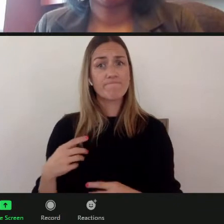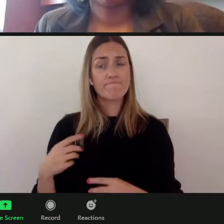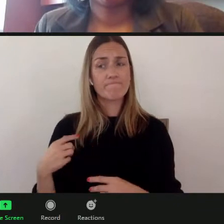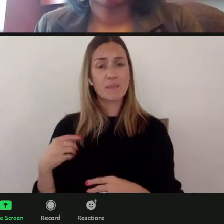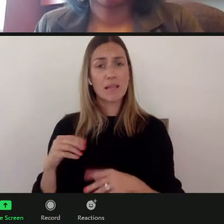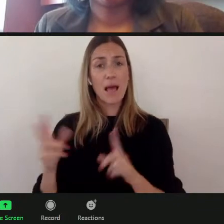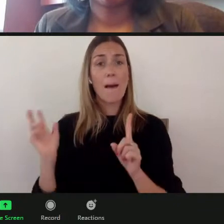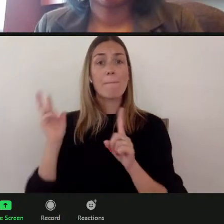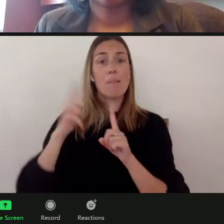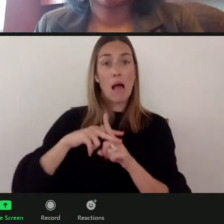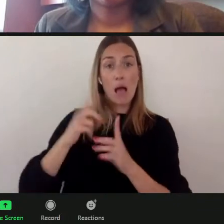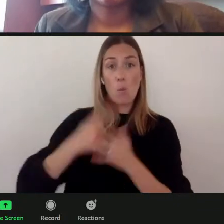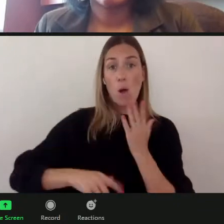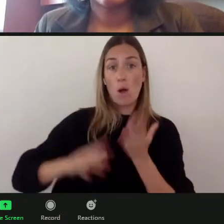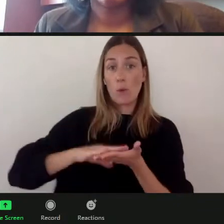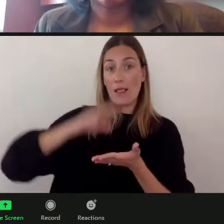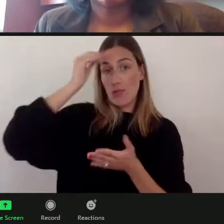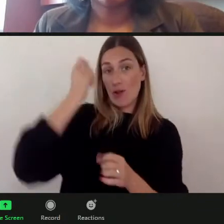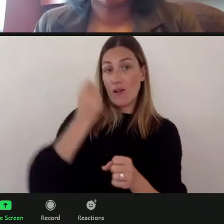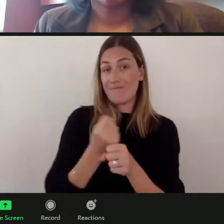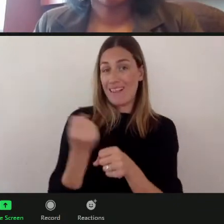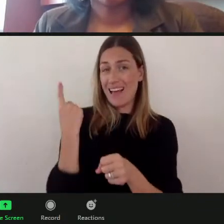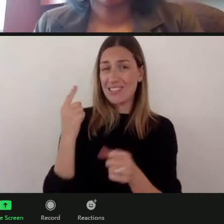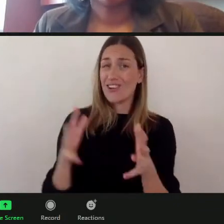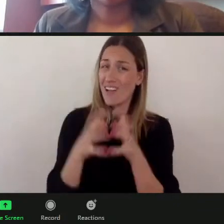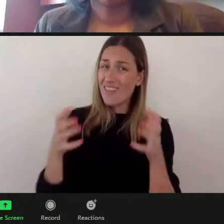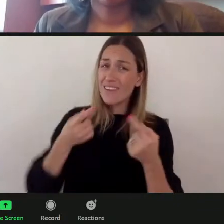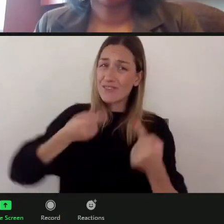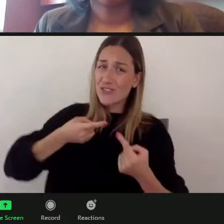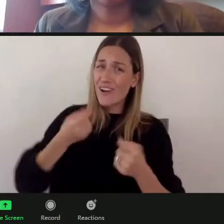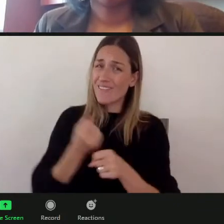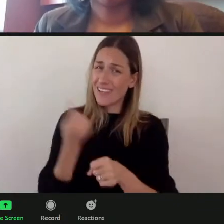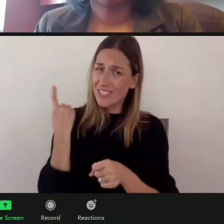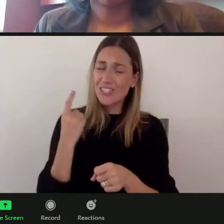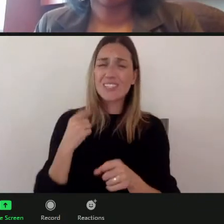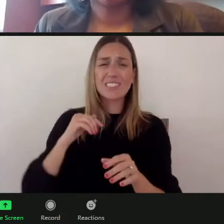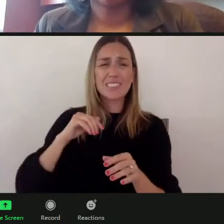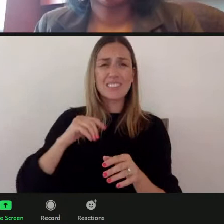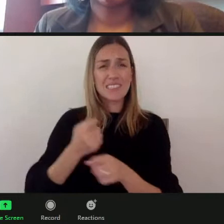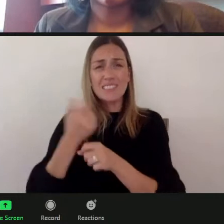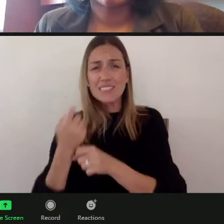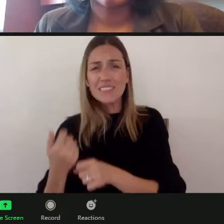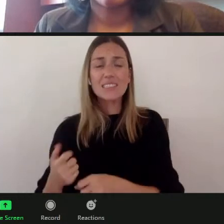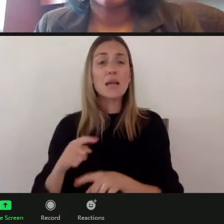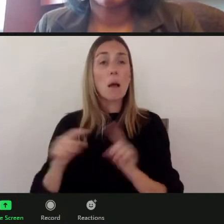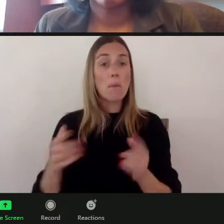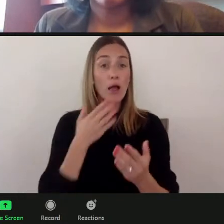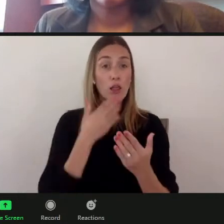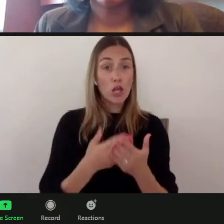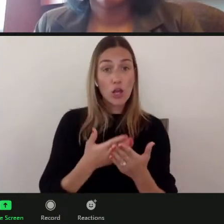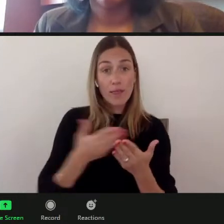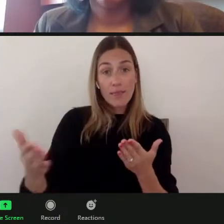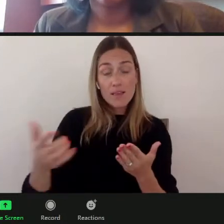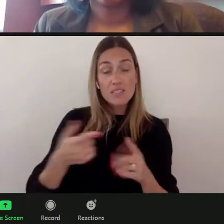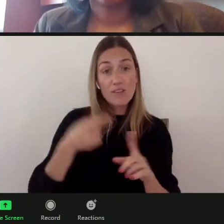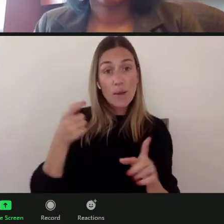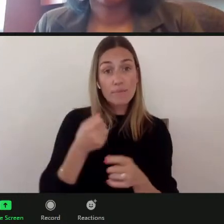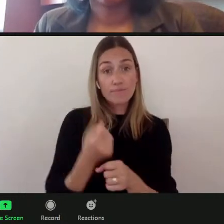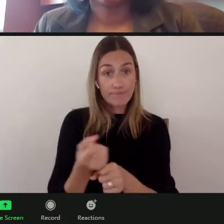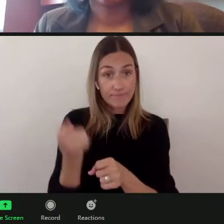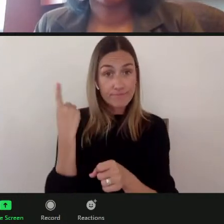and the good things, right? Because there were a lot of hard things. But that some of the good things that came out of last